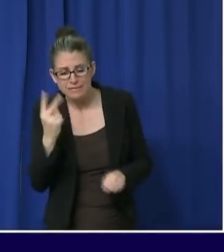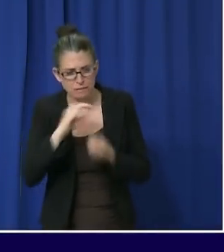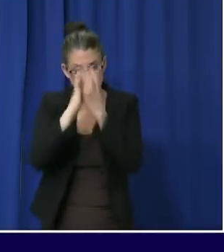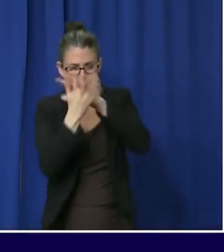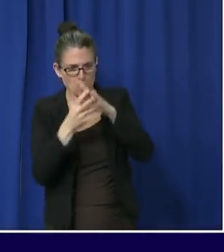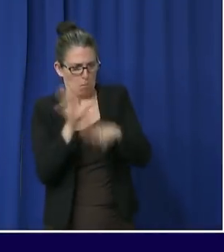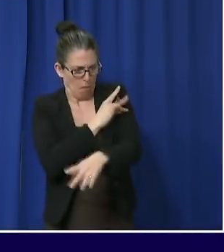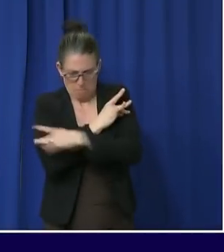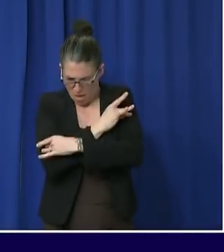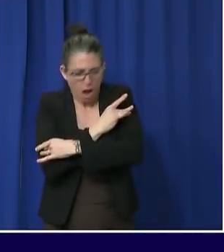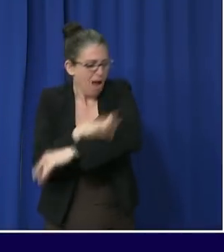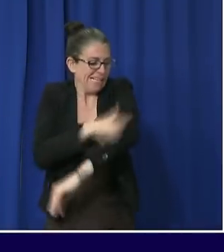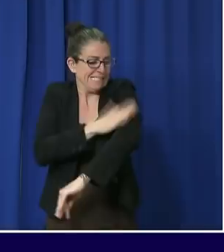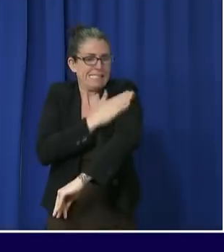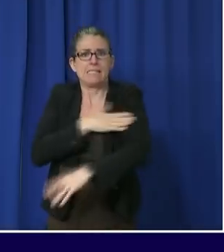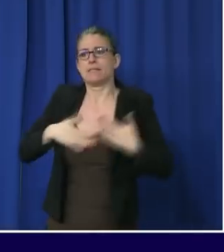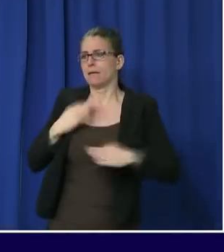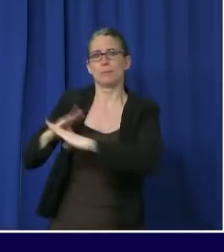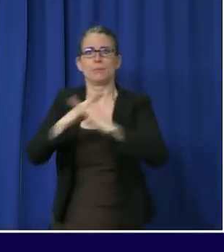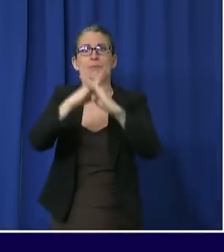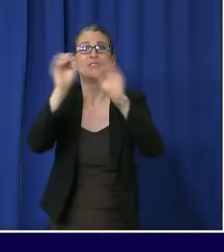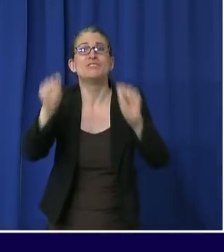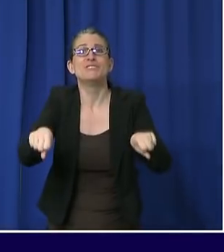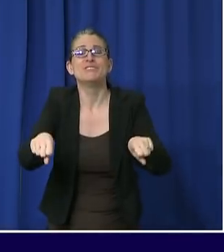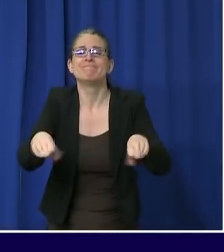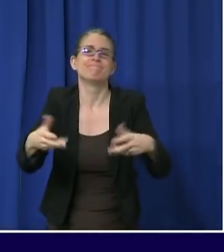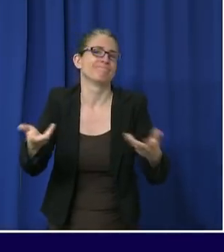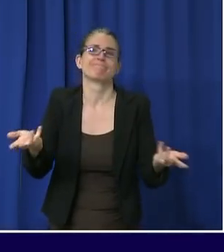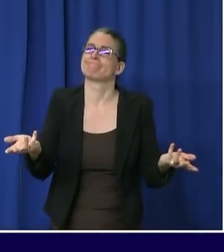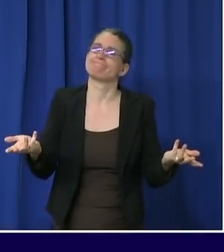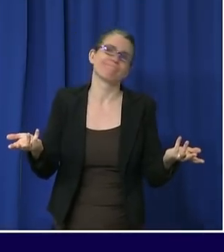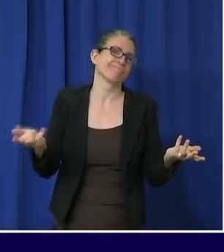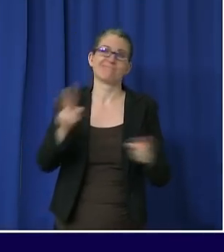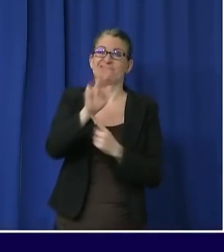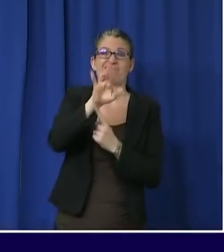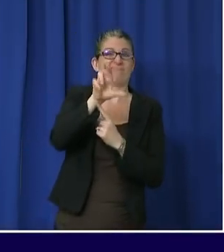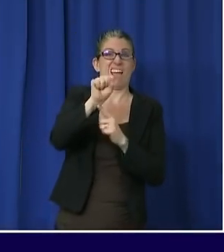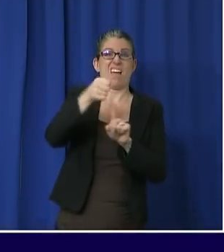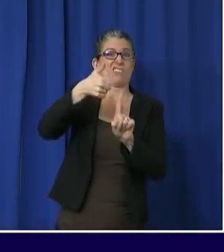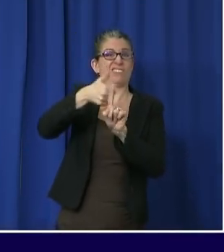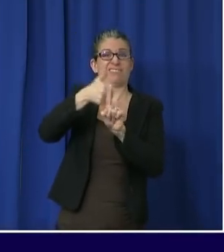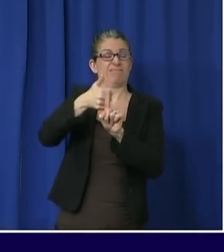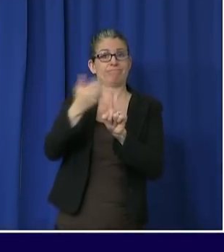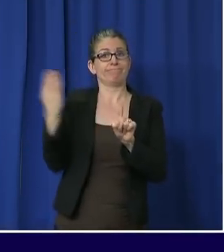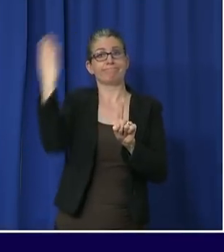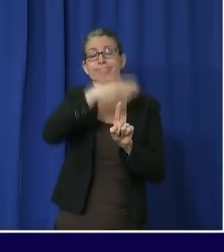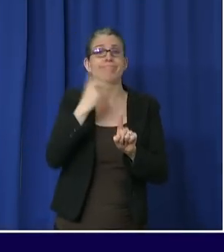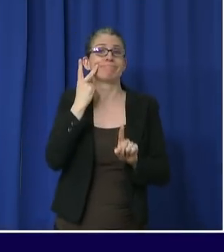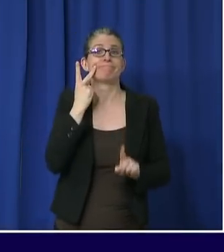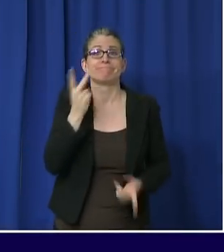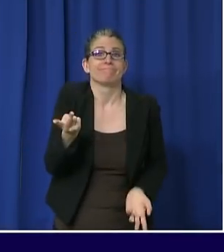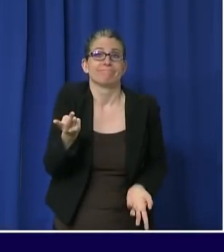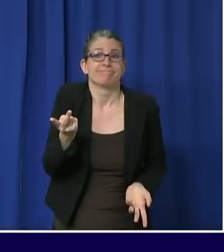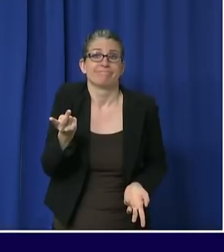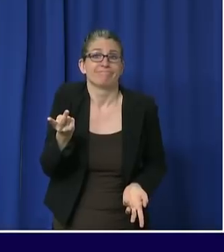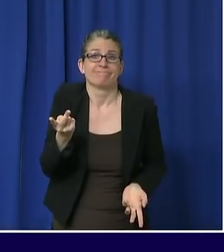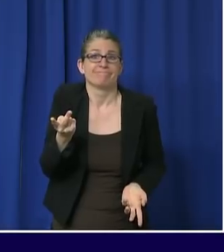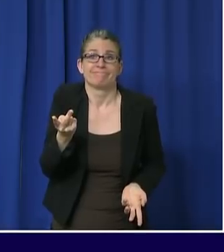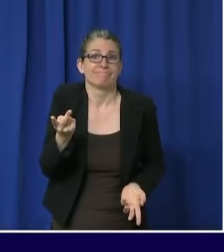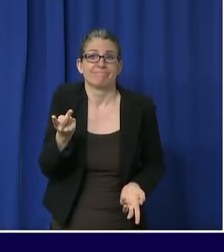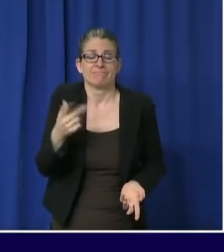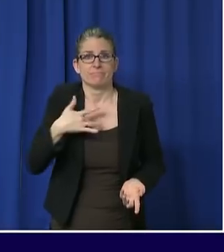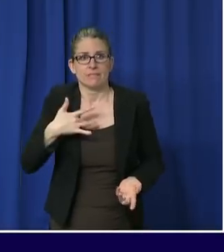Invisible things, like viruses, are unnerving precisely because we can't see them.